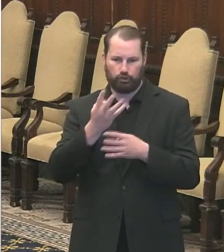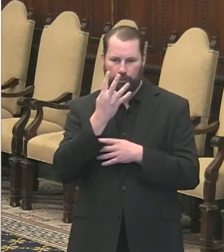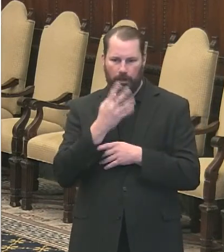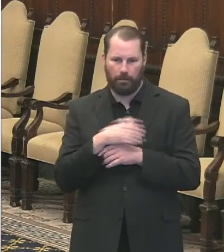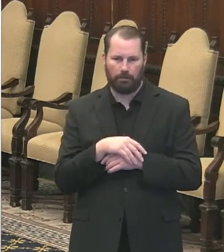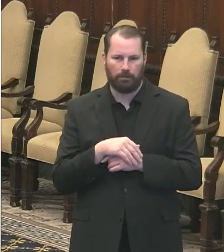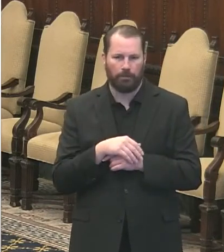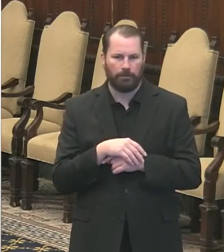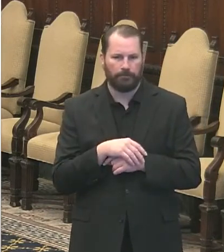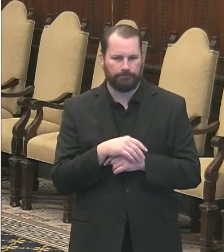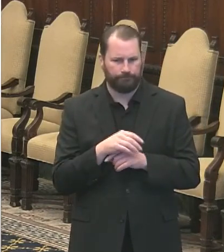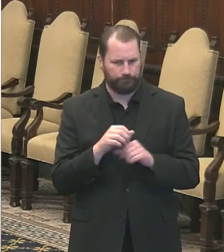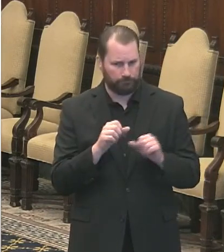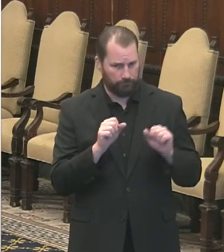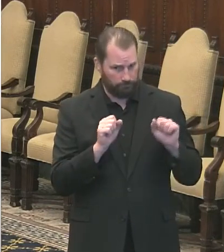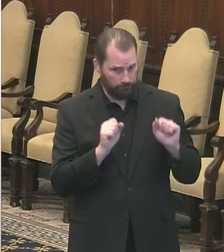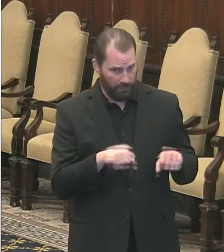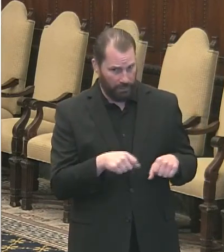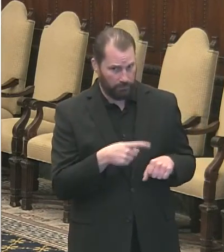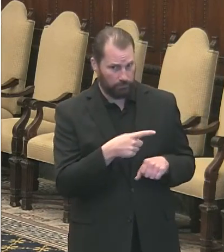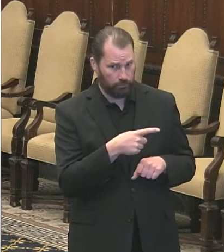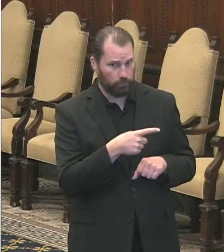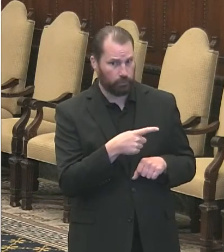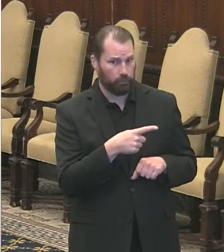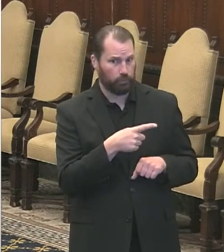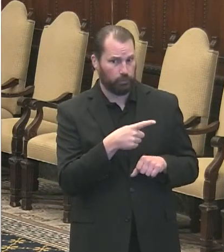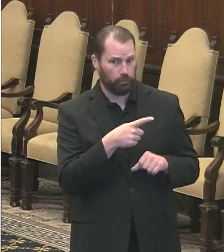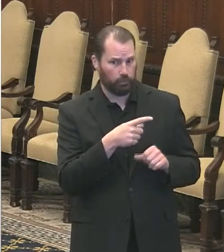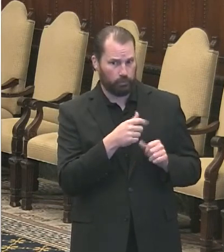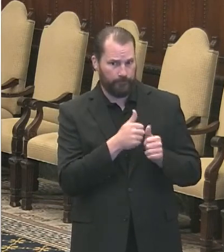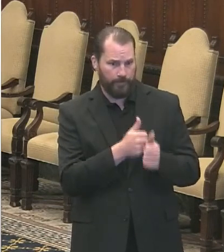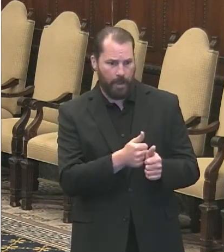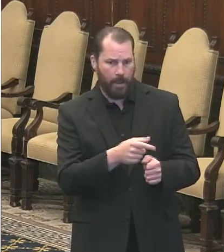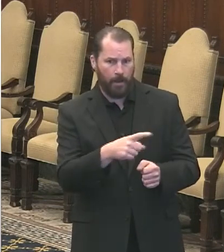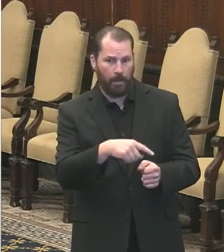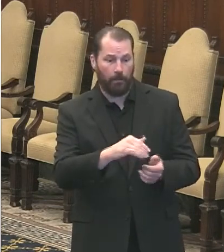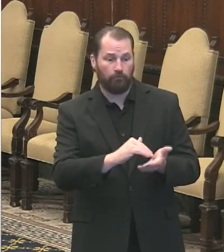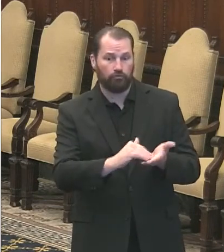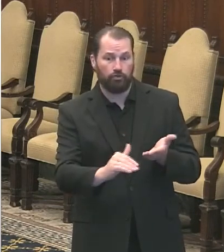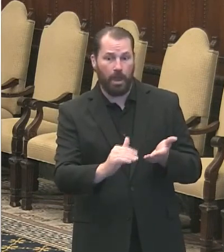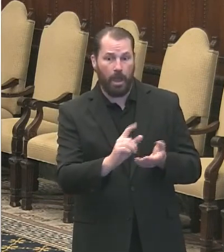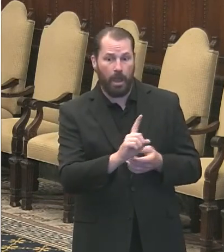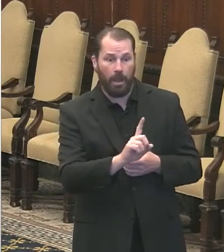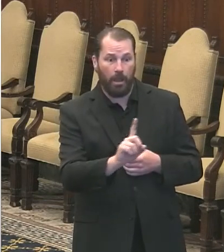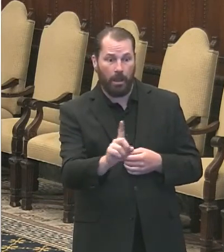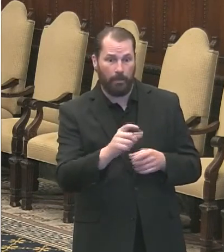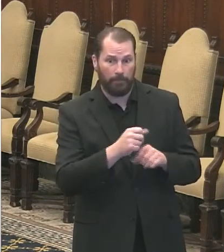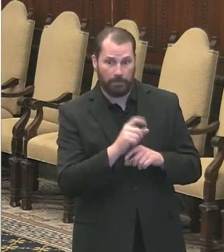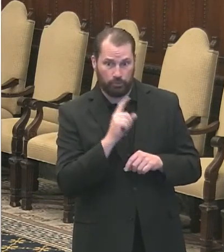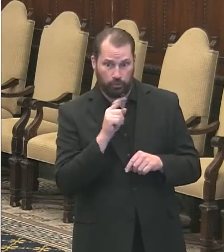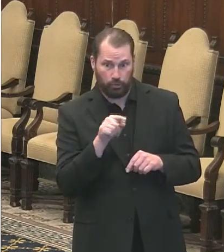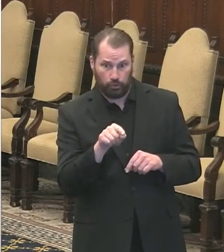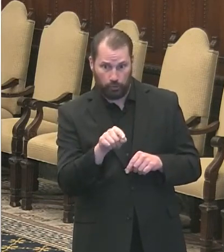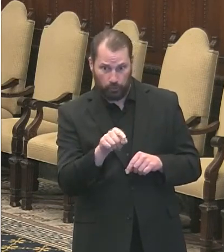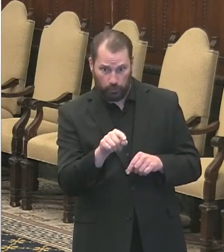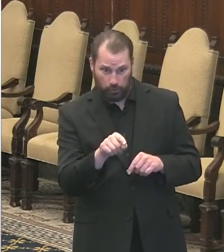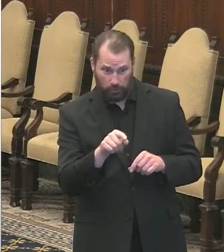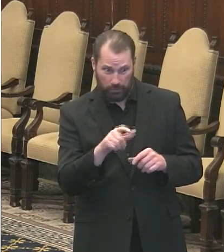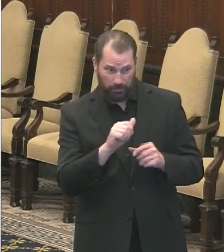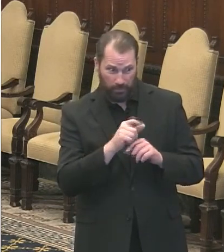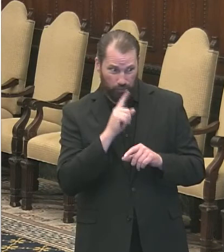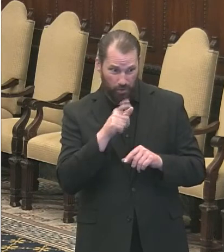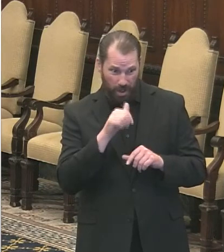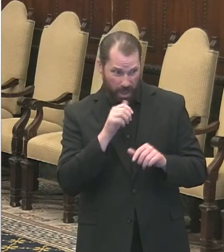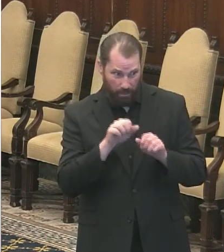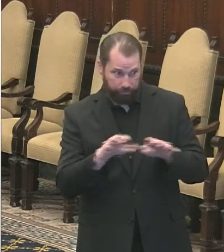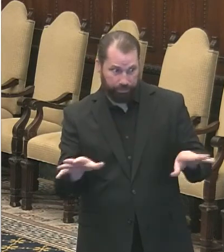of the city jails, like, within the 2-week period that usually, I guess, there's a potential for the virus to actually come about? I'm not sure how